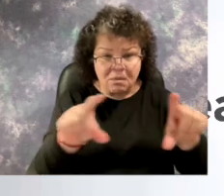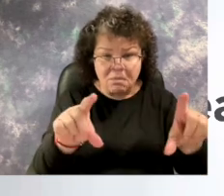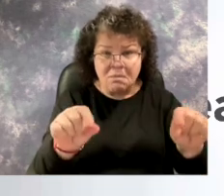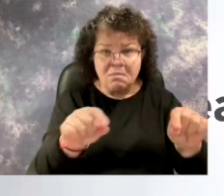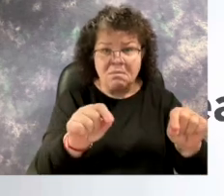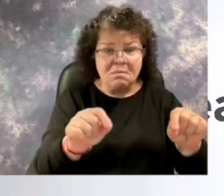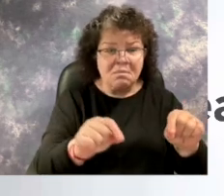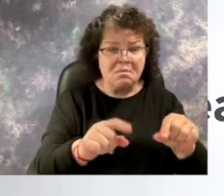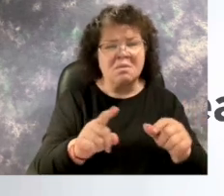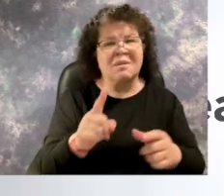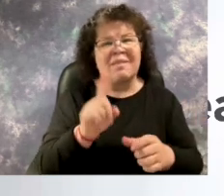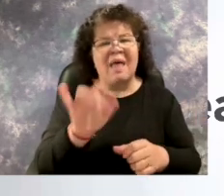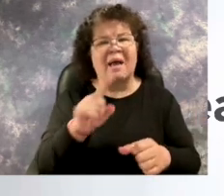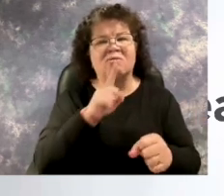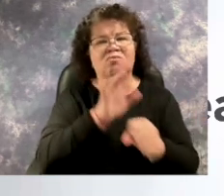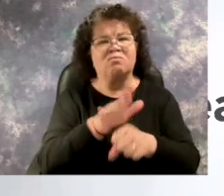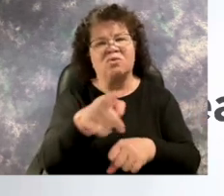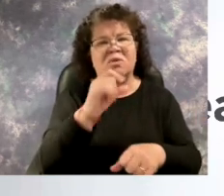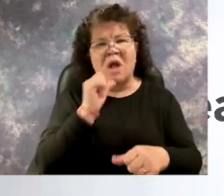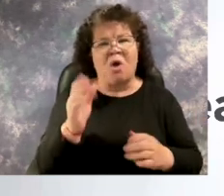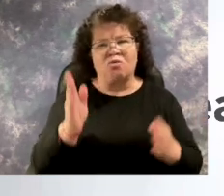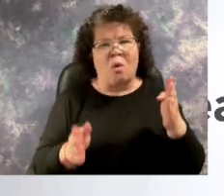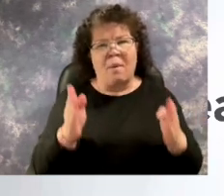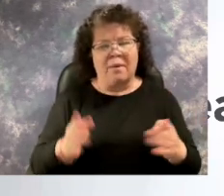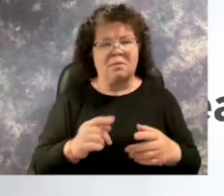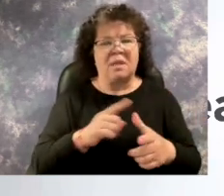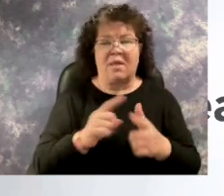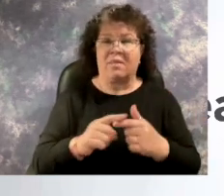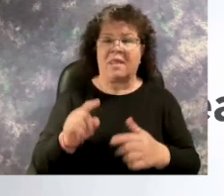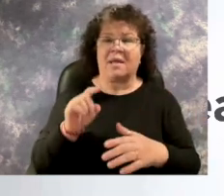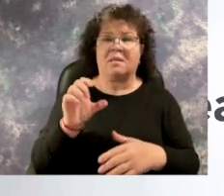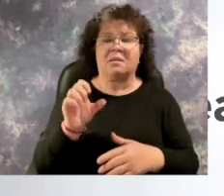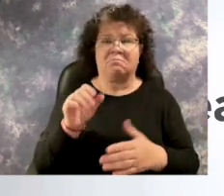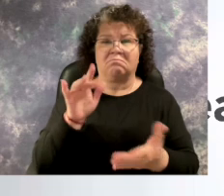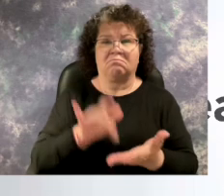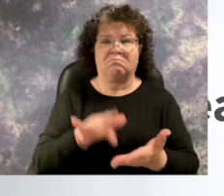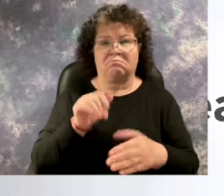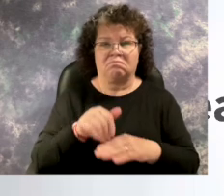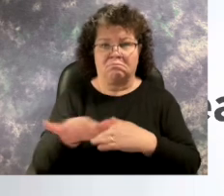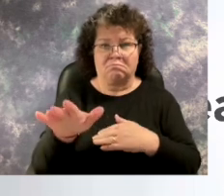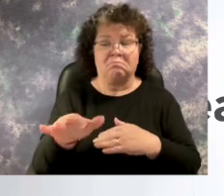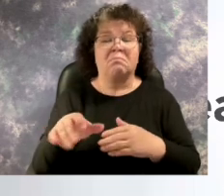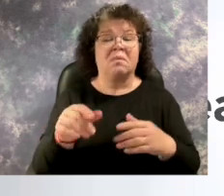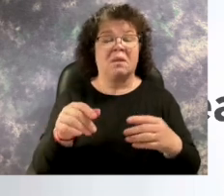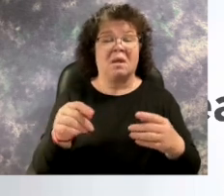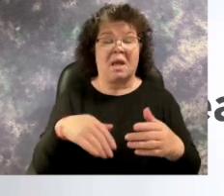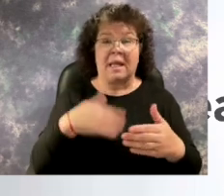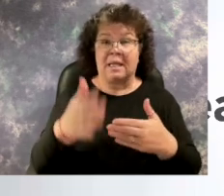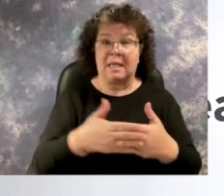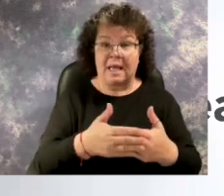sure you're not a robot, and click Submit. Then on the next page, you'll scroll down to